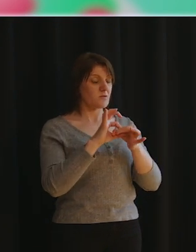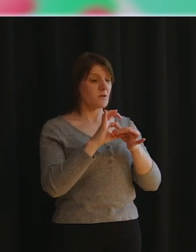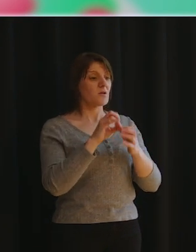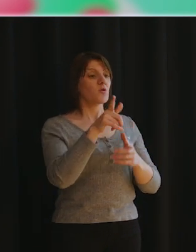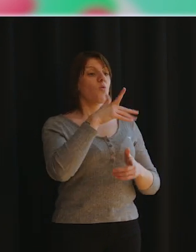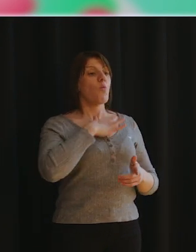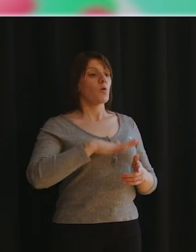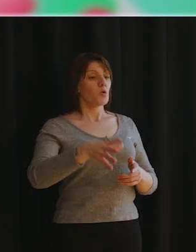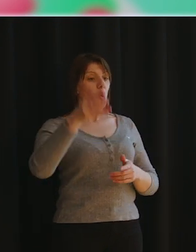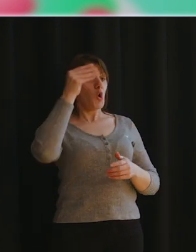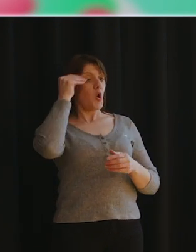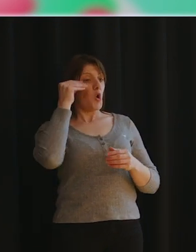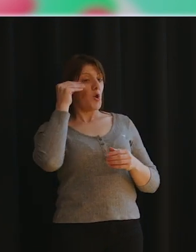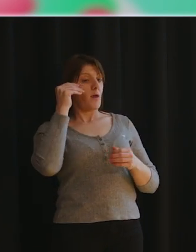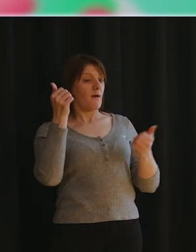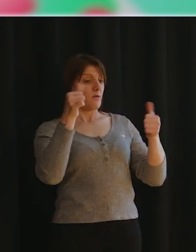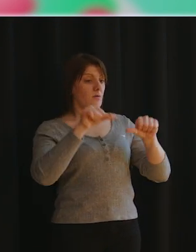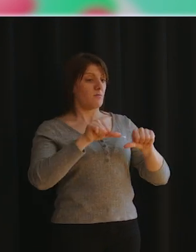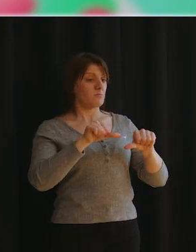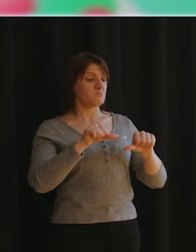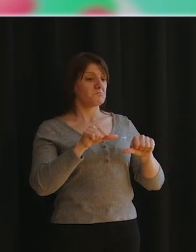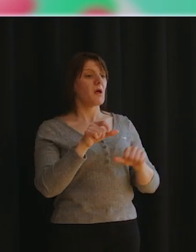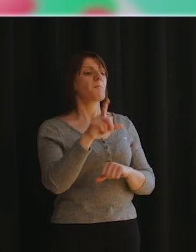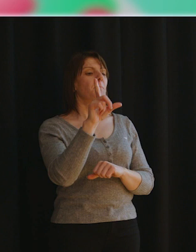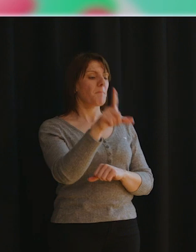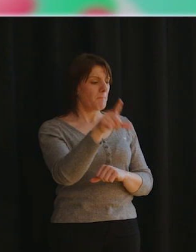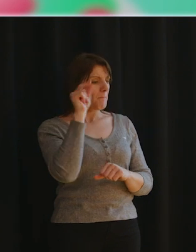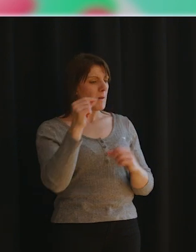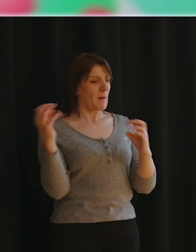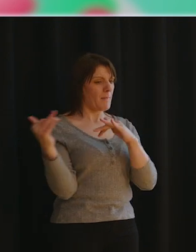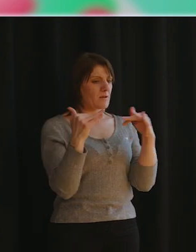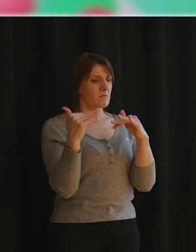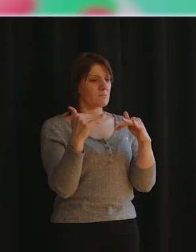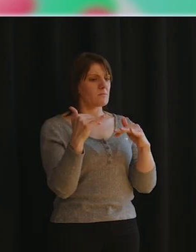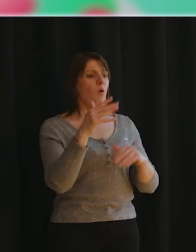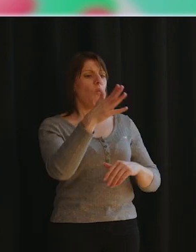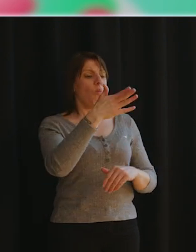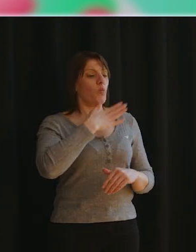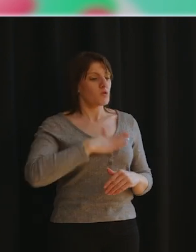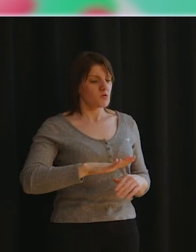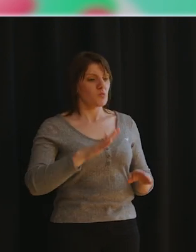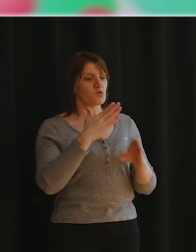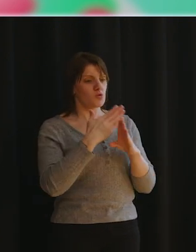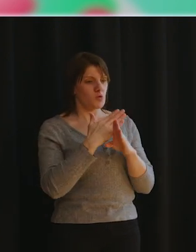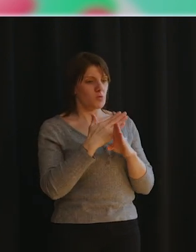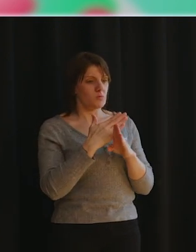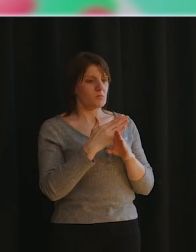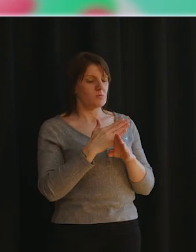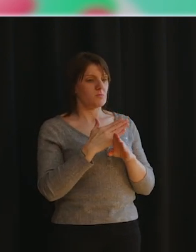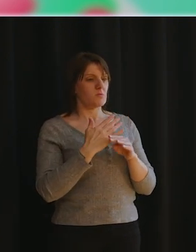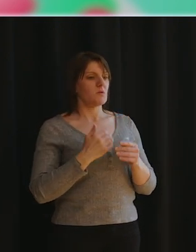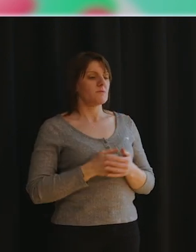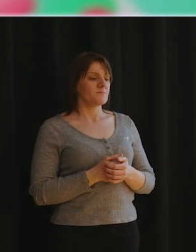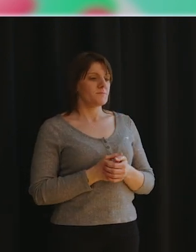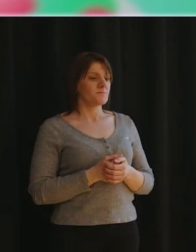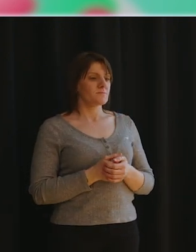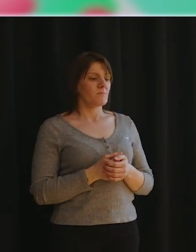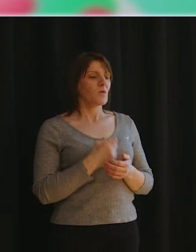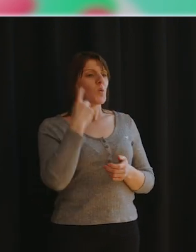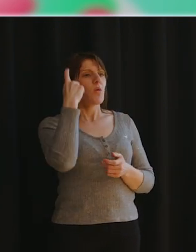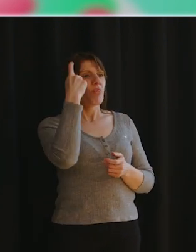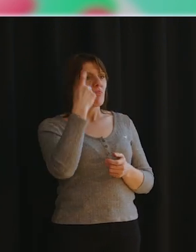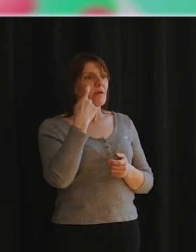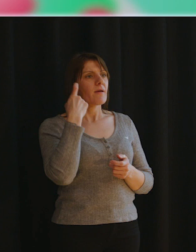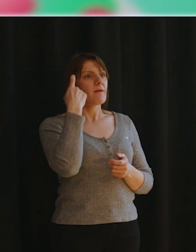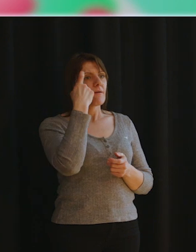outcome, you think, pick the battle, what do you want them to do? Engage with the activity or the outcome? And thinking about